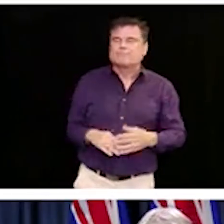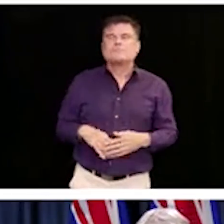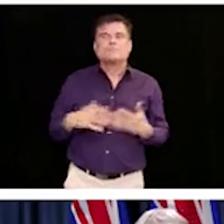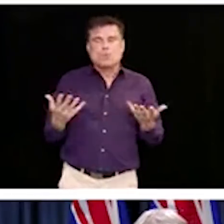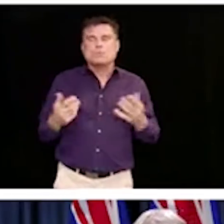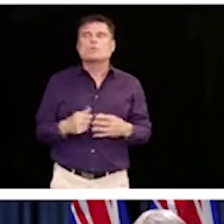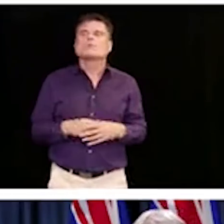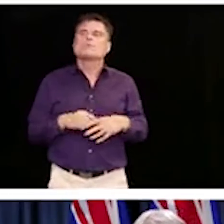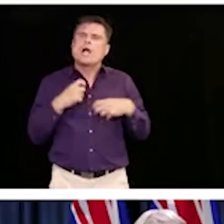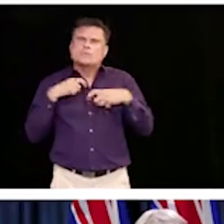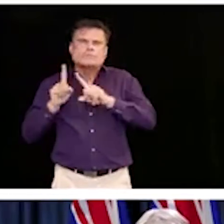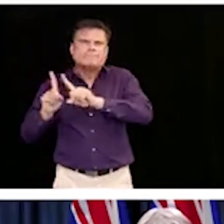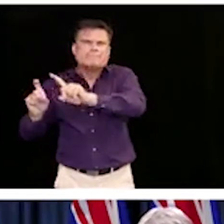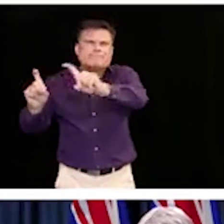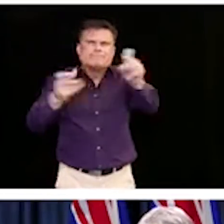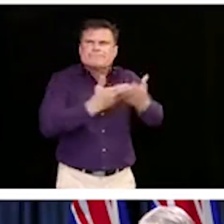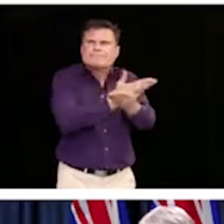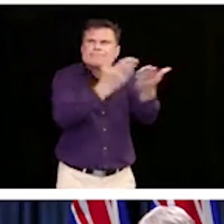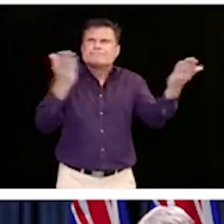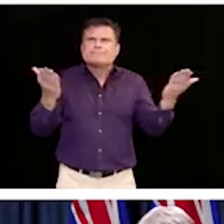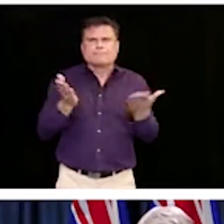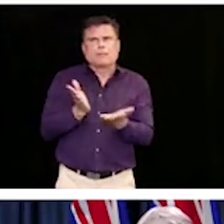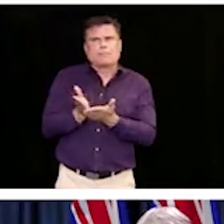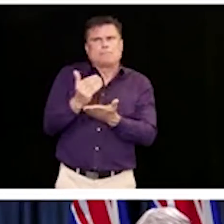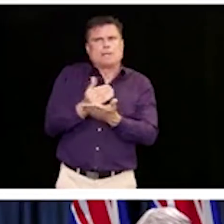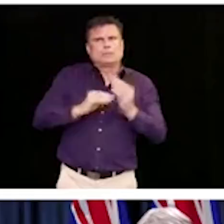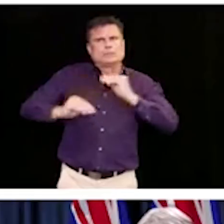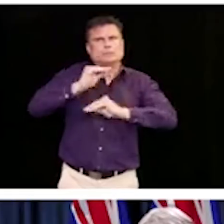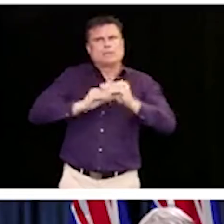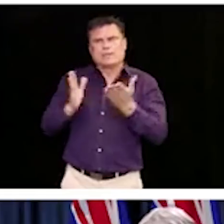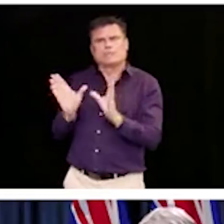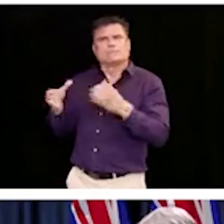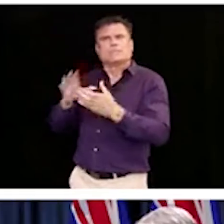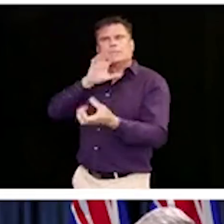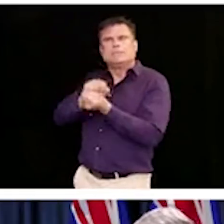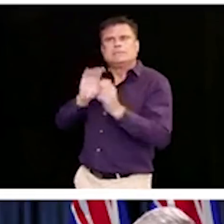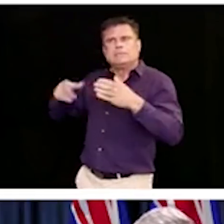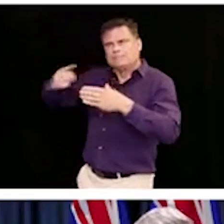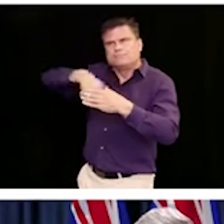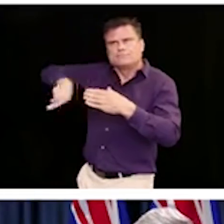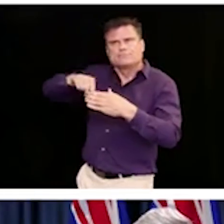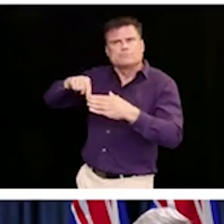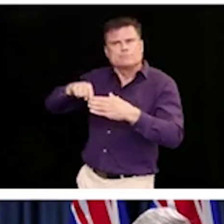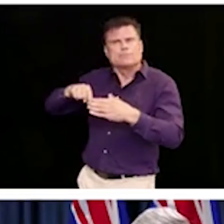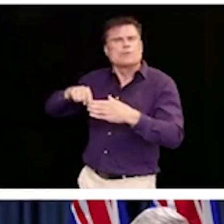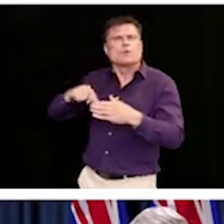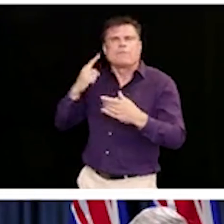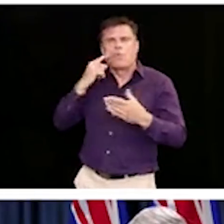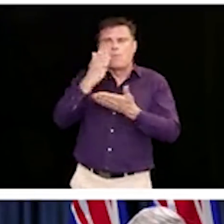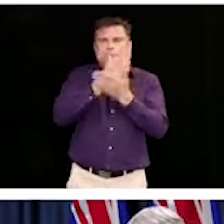the 13-member Economic Forecast Council before we release Q1. Next slide.